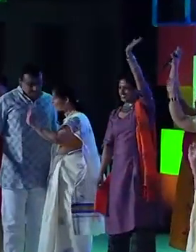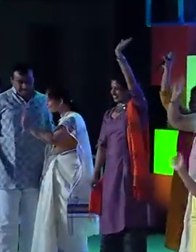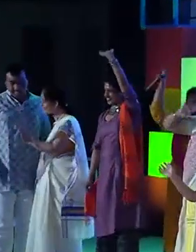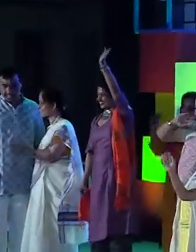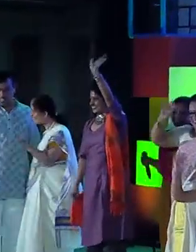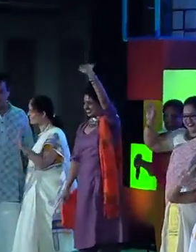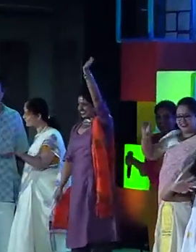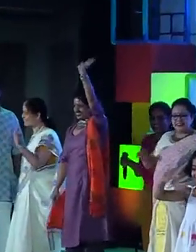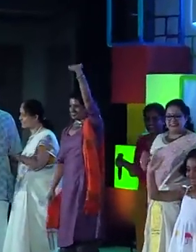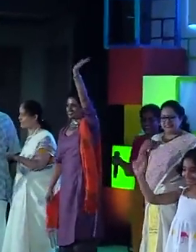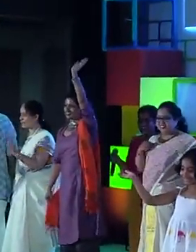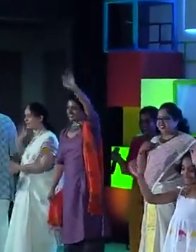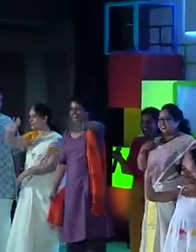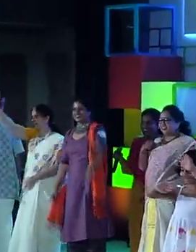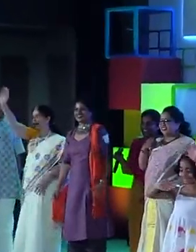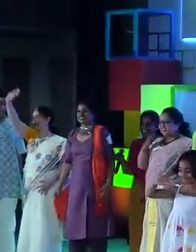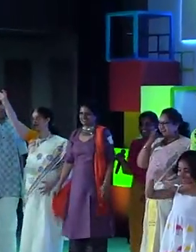all. We lose it